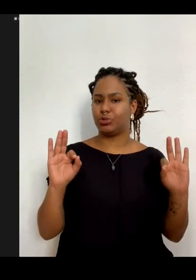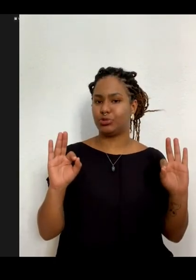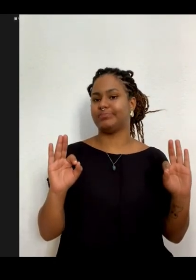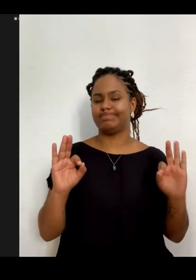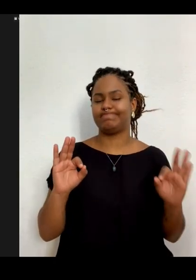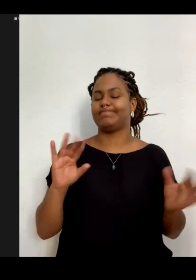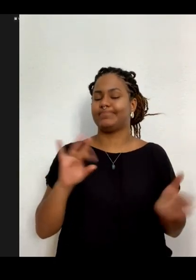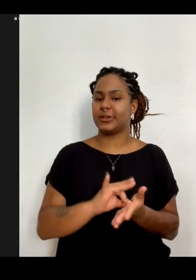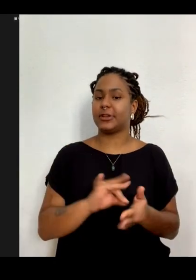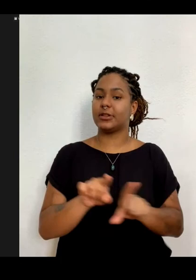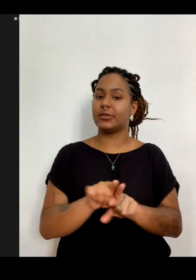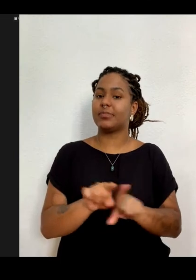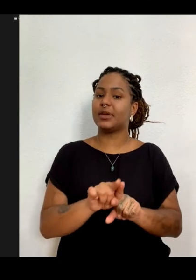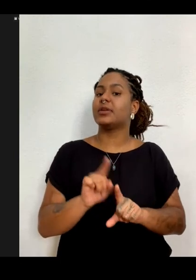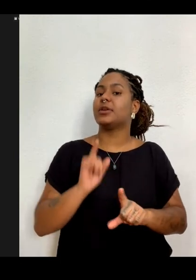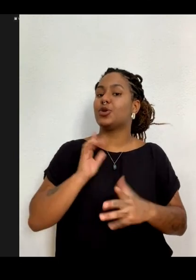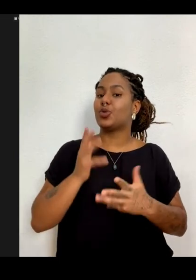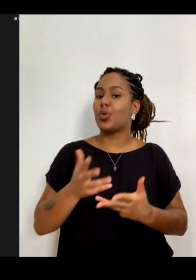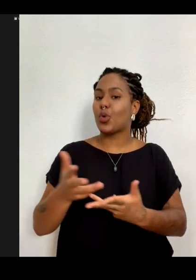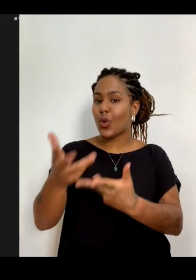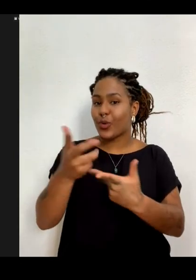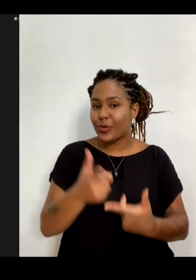apparents is